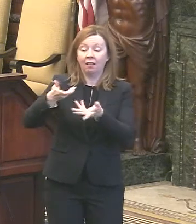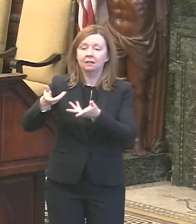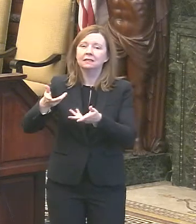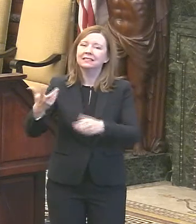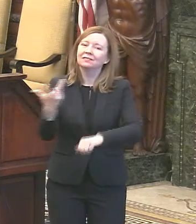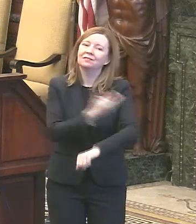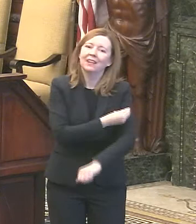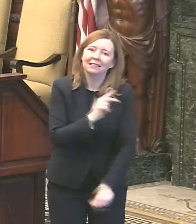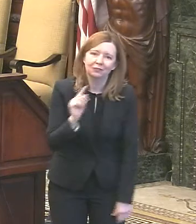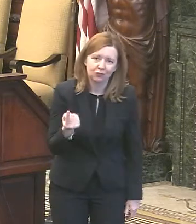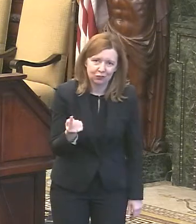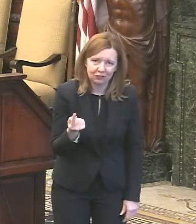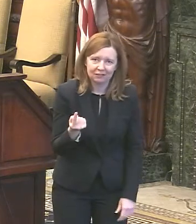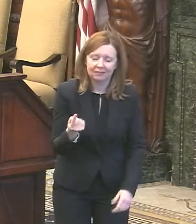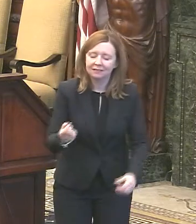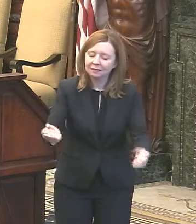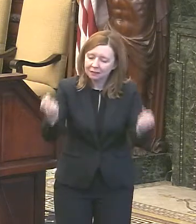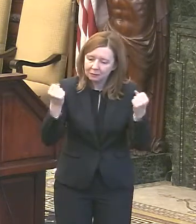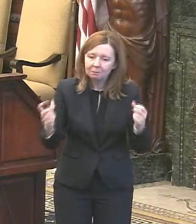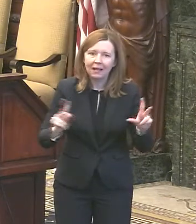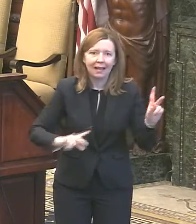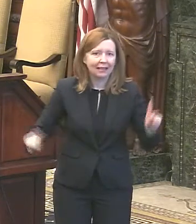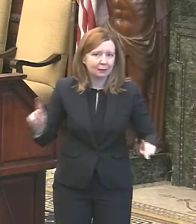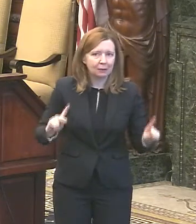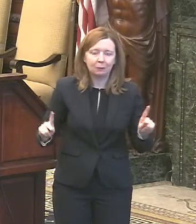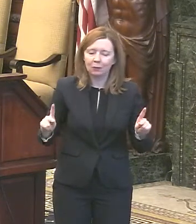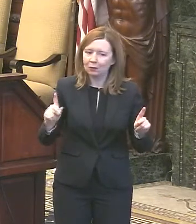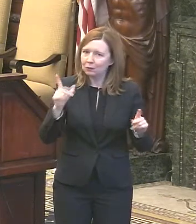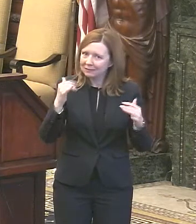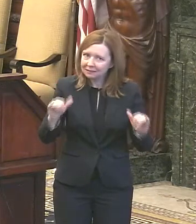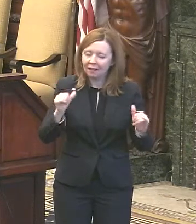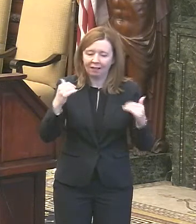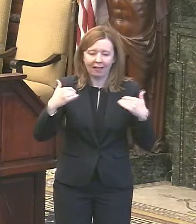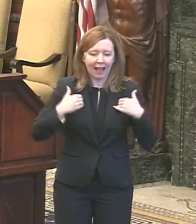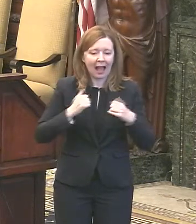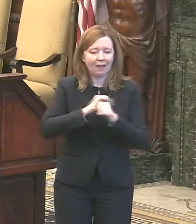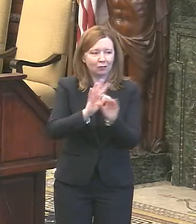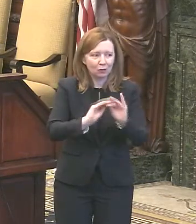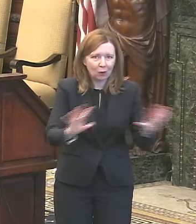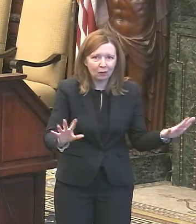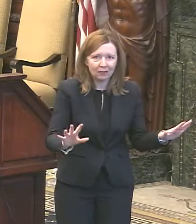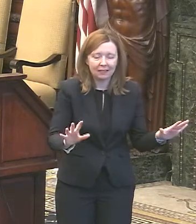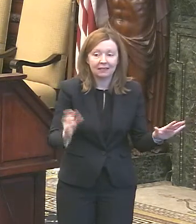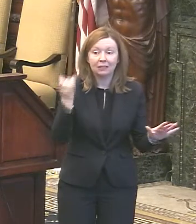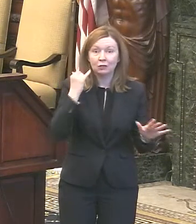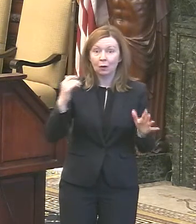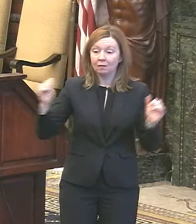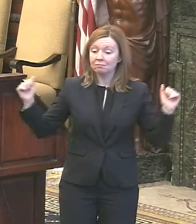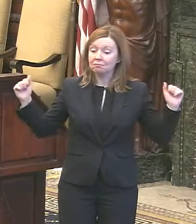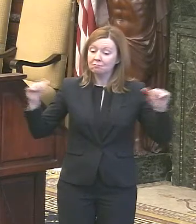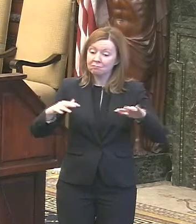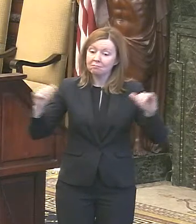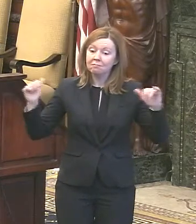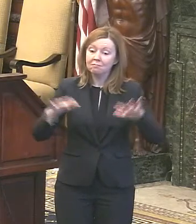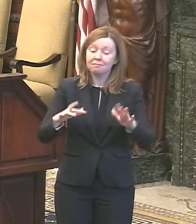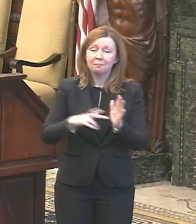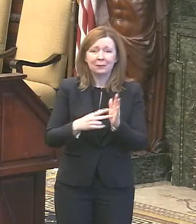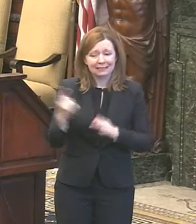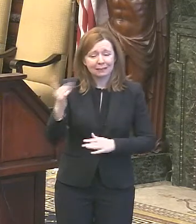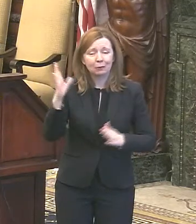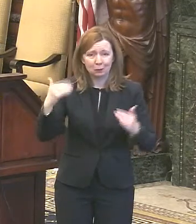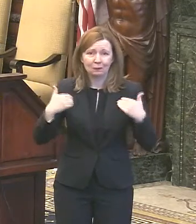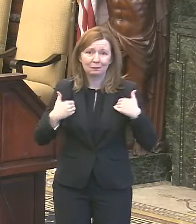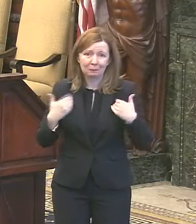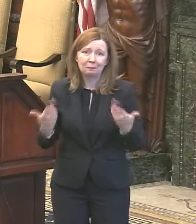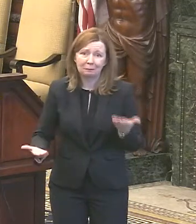Reason is that there's still plenty of people in Philadelphia carrying this virus. So the risk that there be someone in a setting with many people that's infectious with this